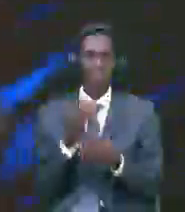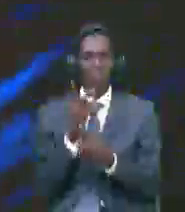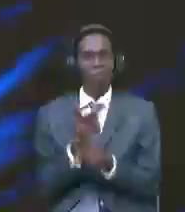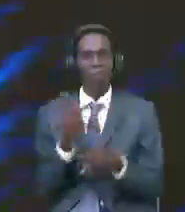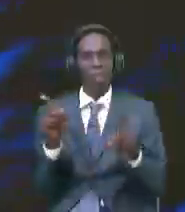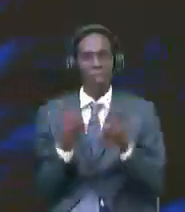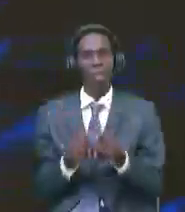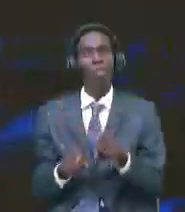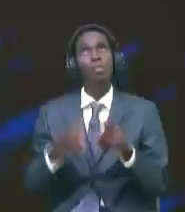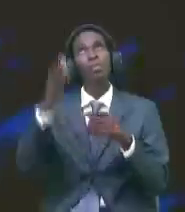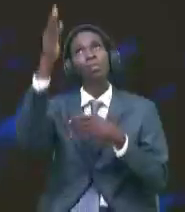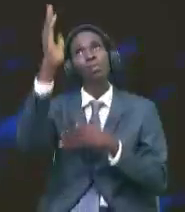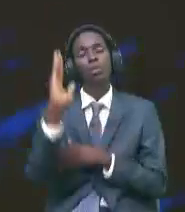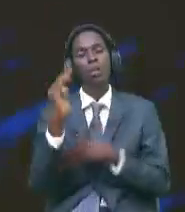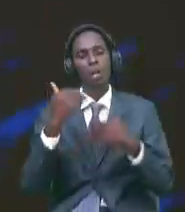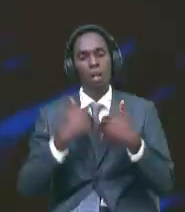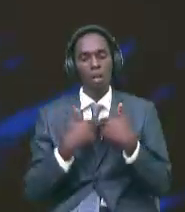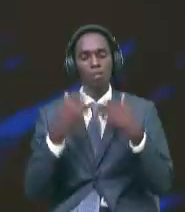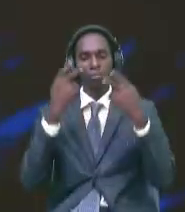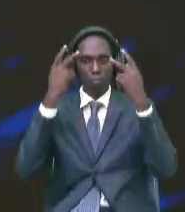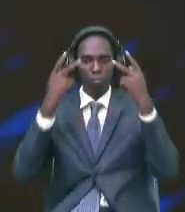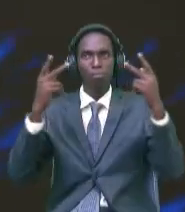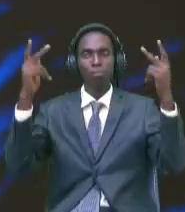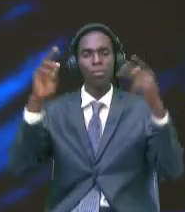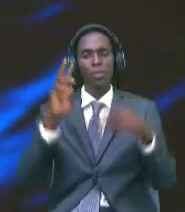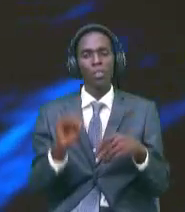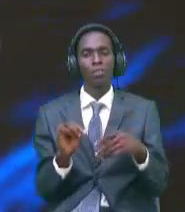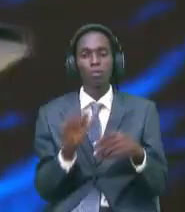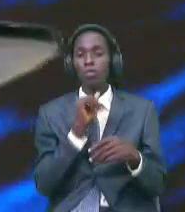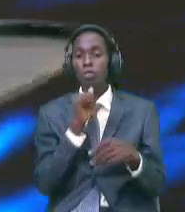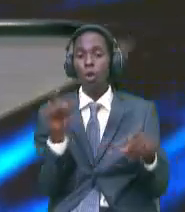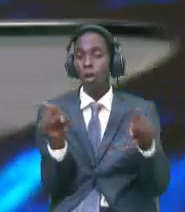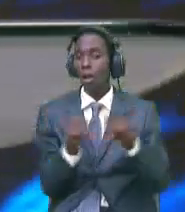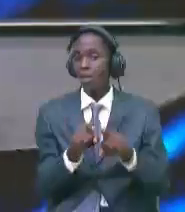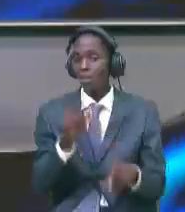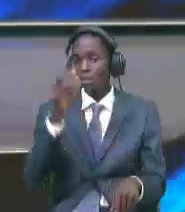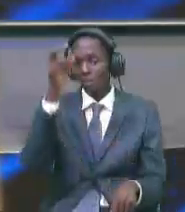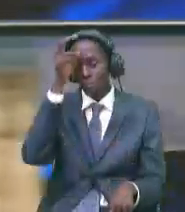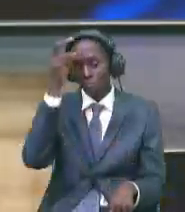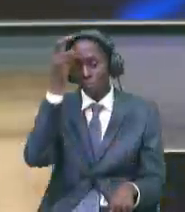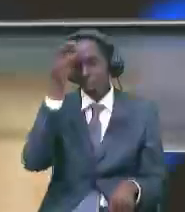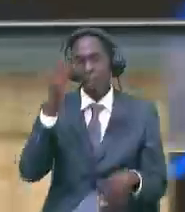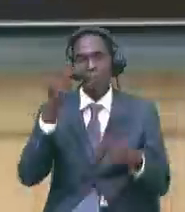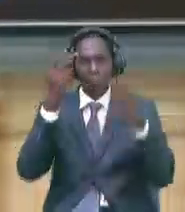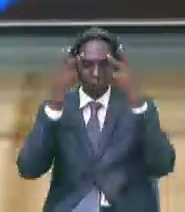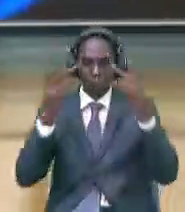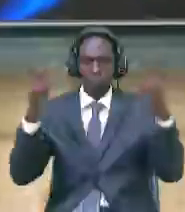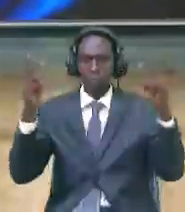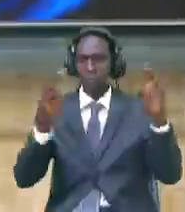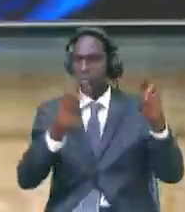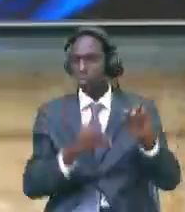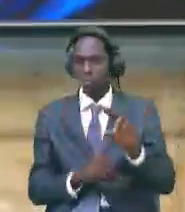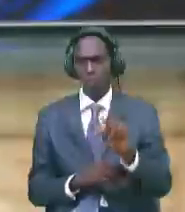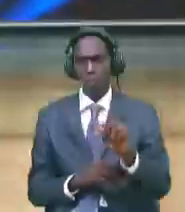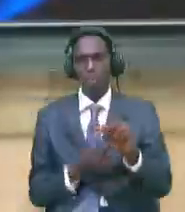God has prospered him, not as Satan has prospered him.